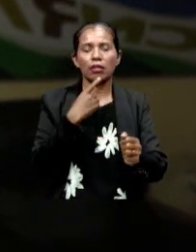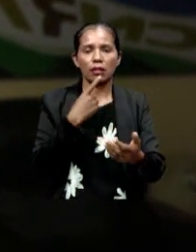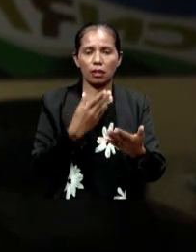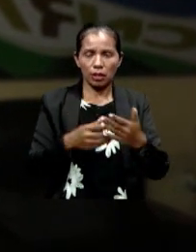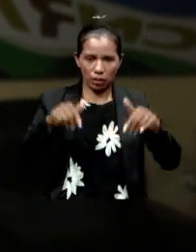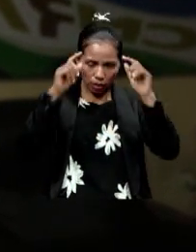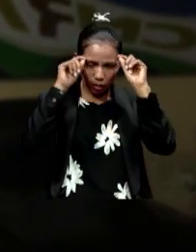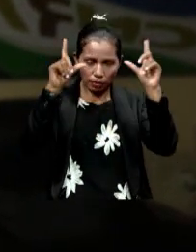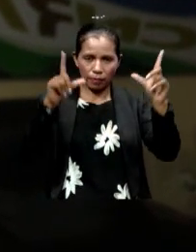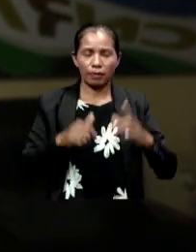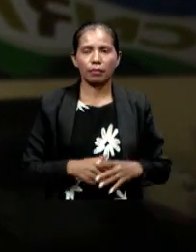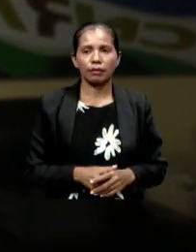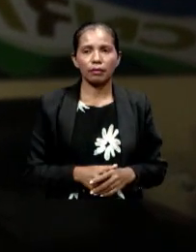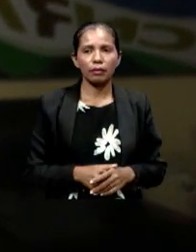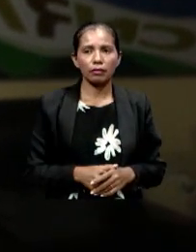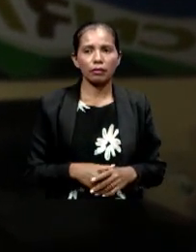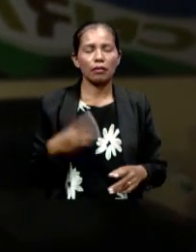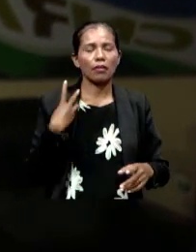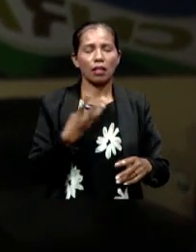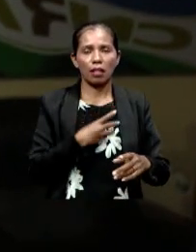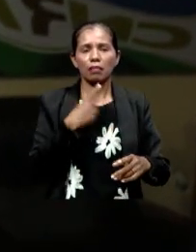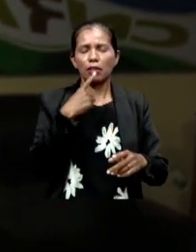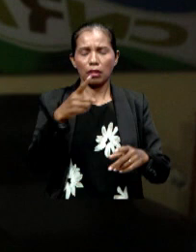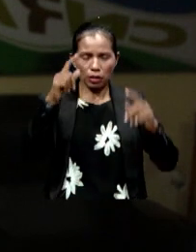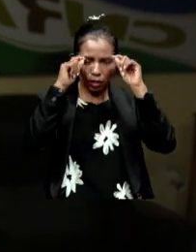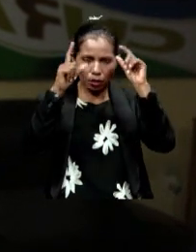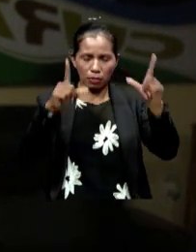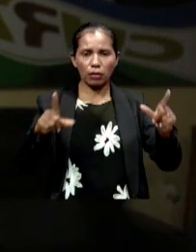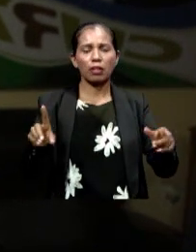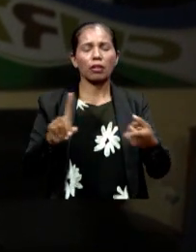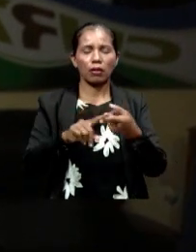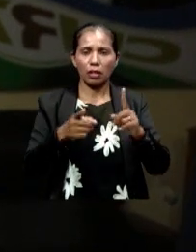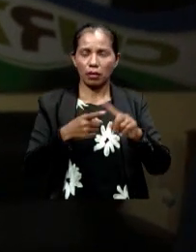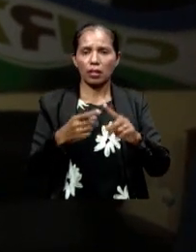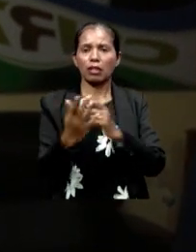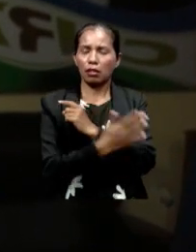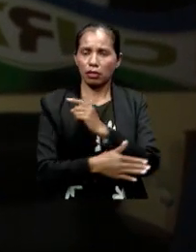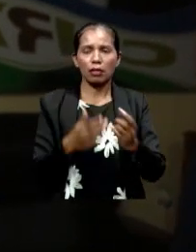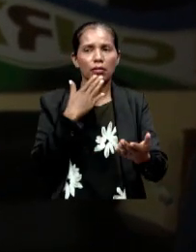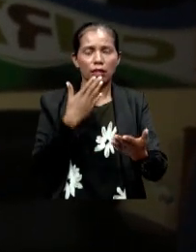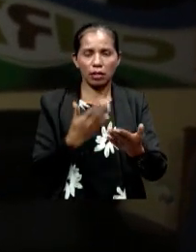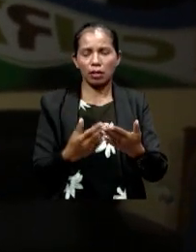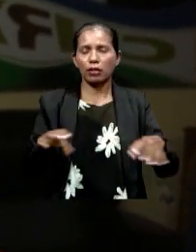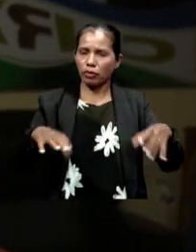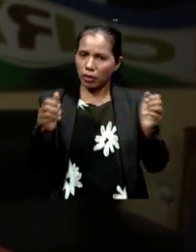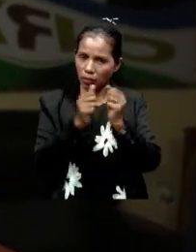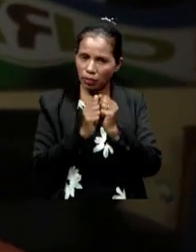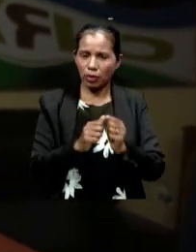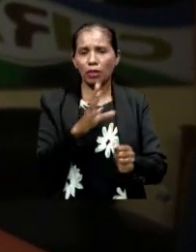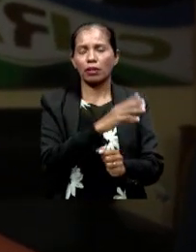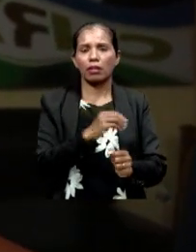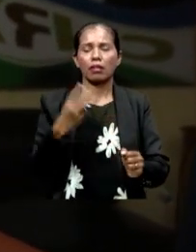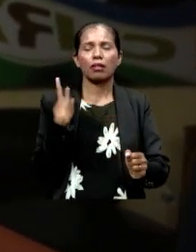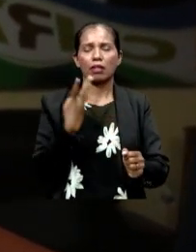Timor. Currently, we consider East Timor a friend country to us, and we look for more and more collaboration. And also,